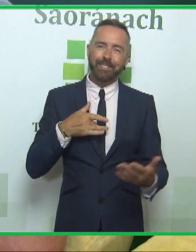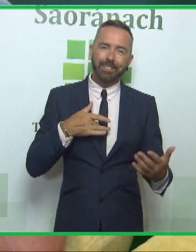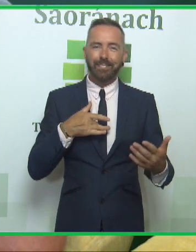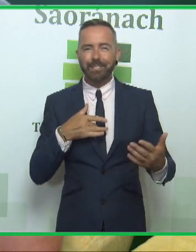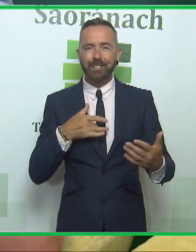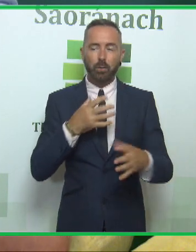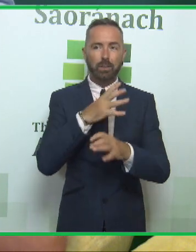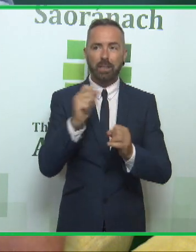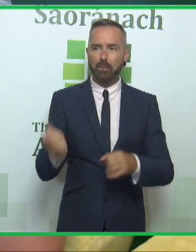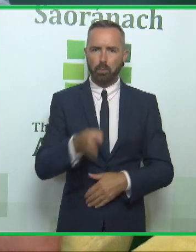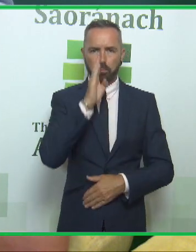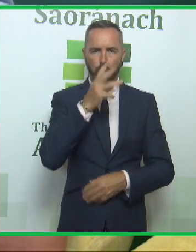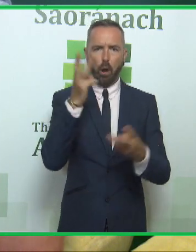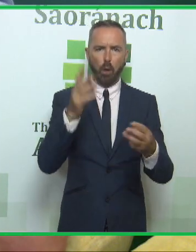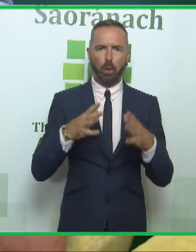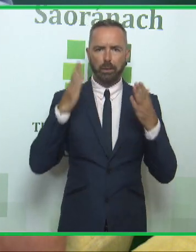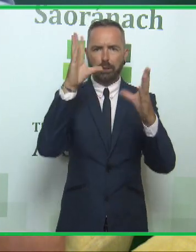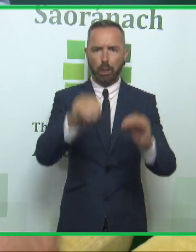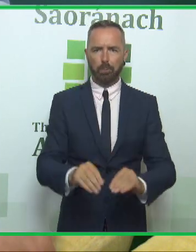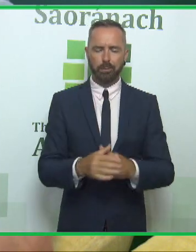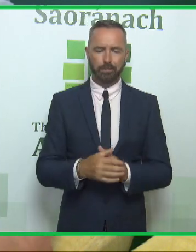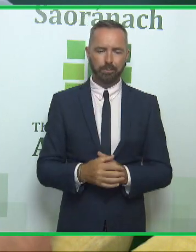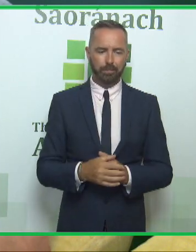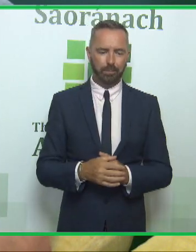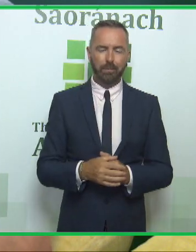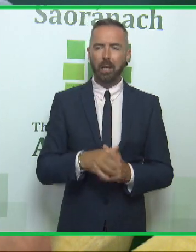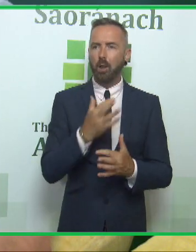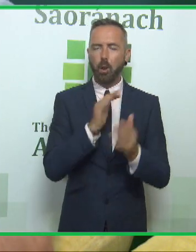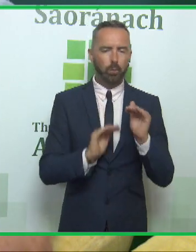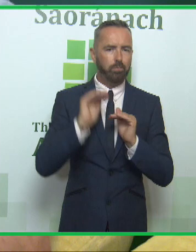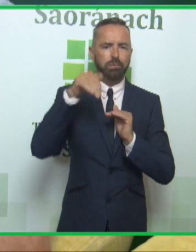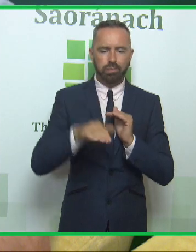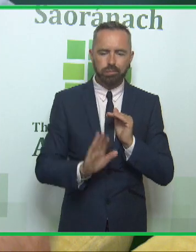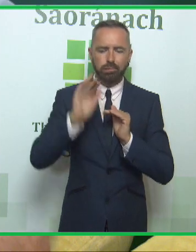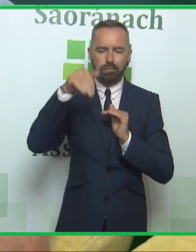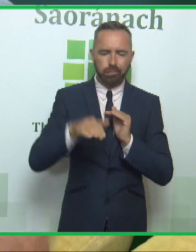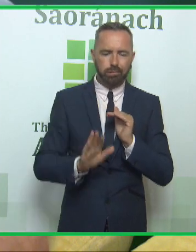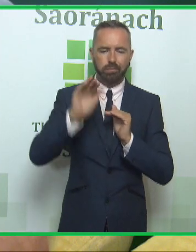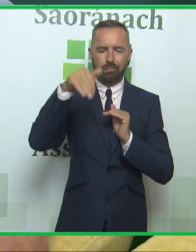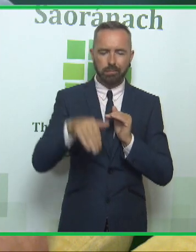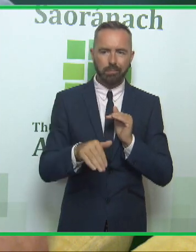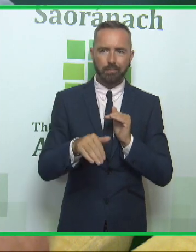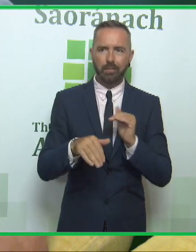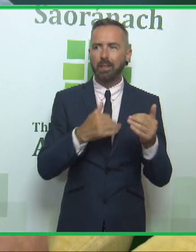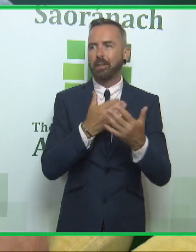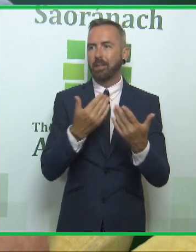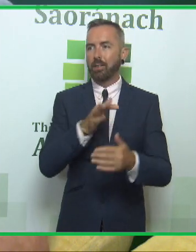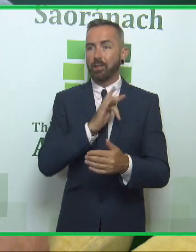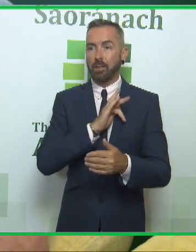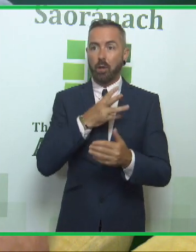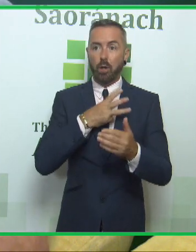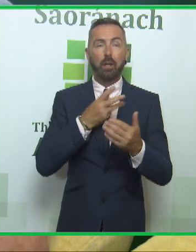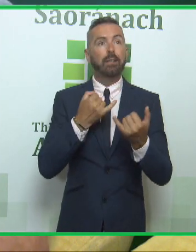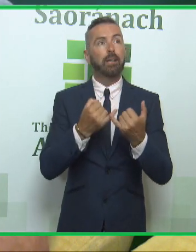simple of you come in and you charge through and it's great. There's loads of ups and downs. Dealing with, like, say, I sort of